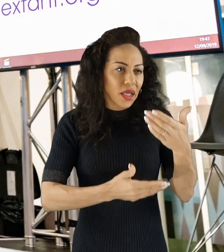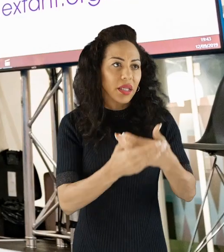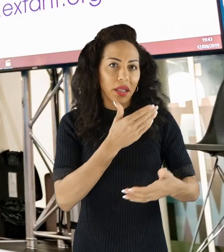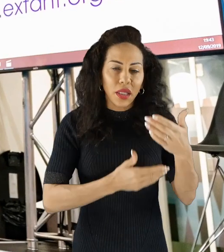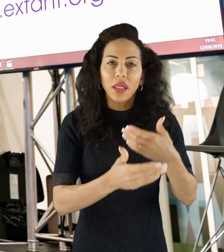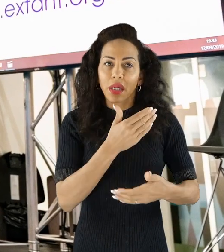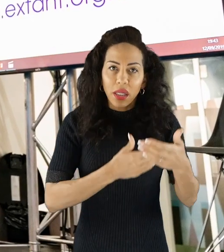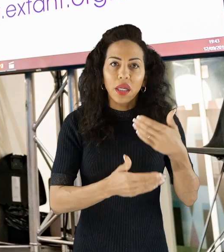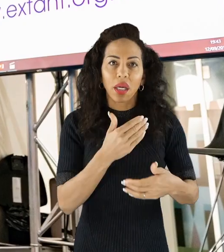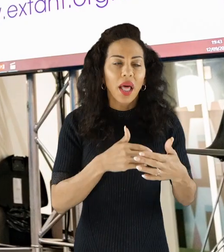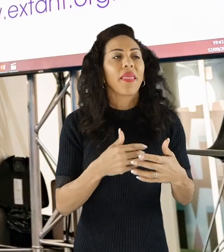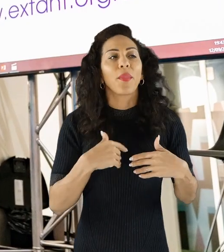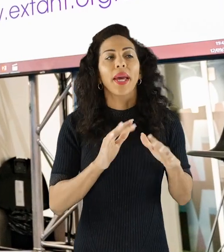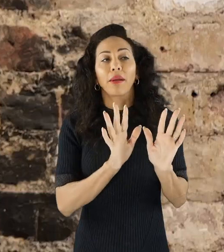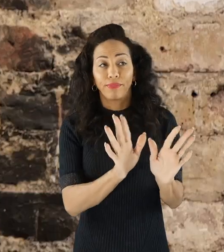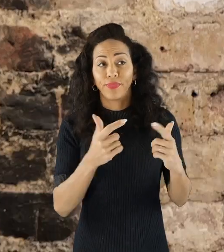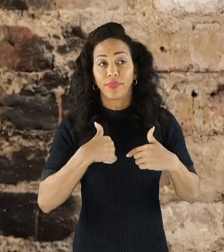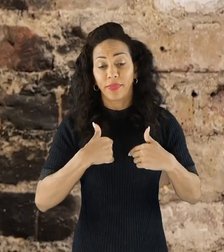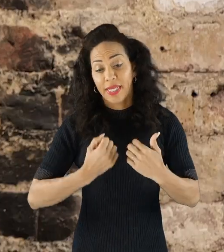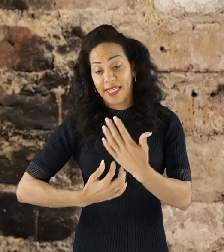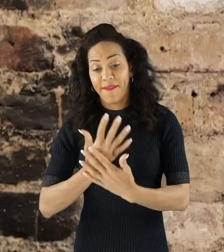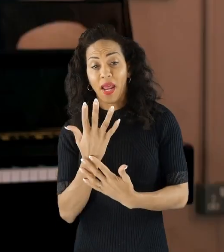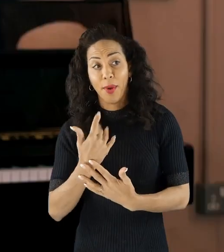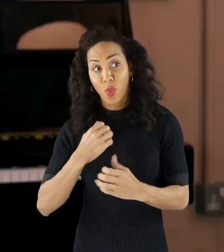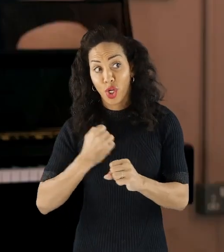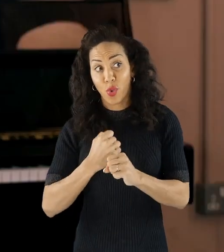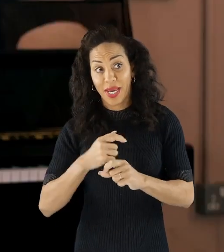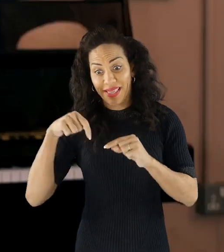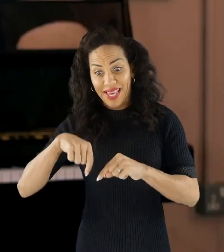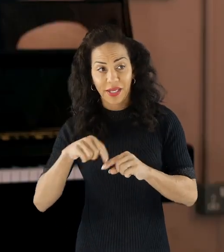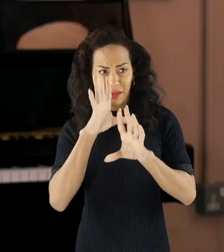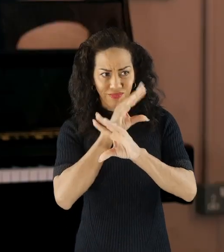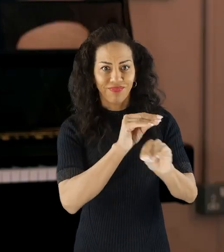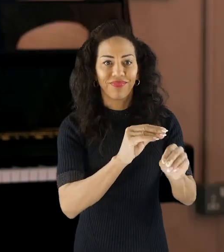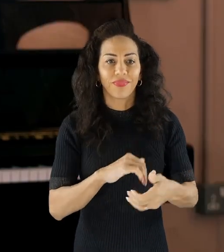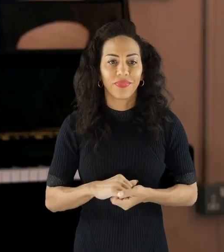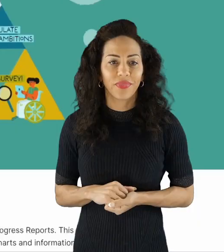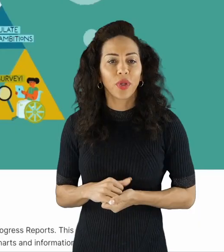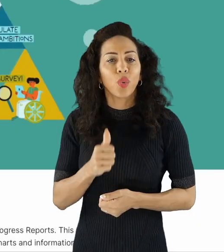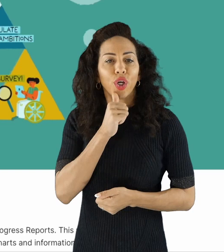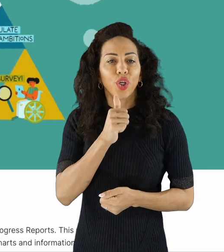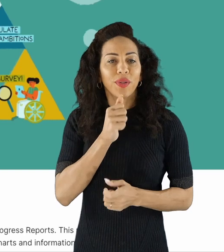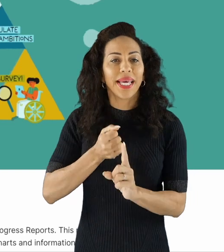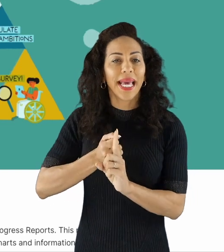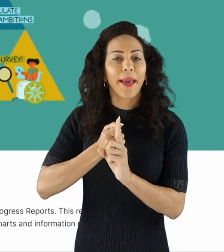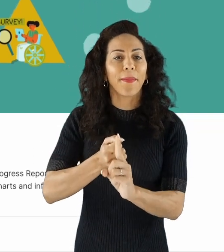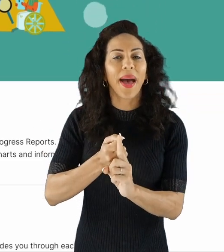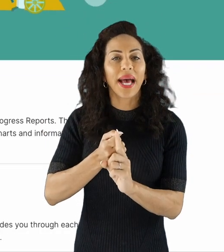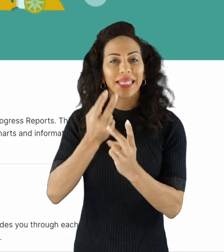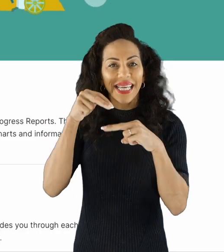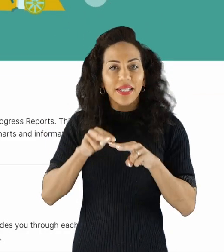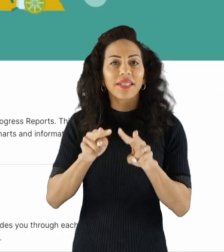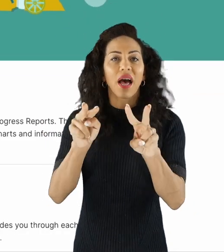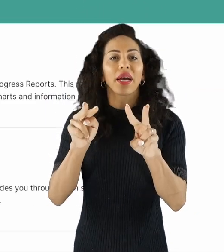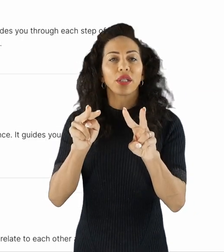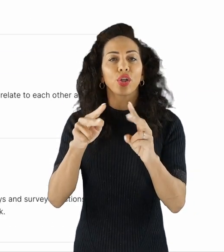we are doing in terms of developmental process. We are using the Impact and Insight Toolkit to measure quality. We're